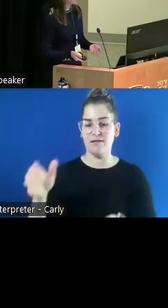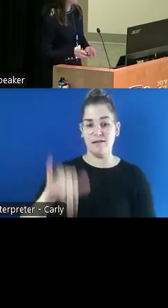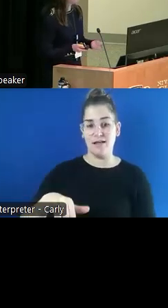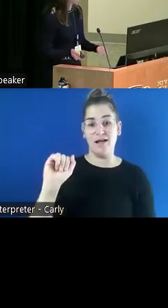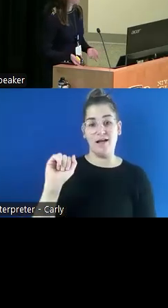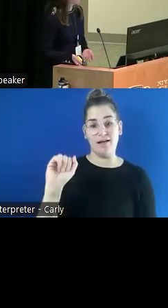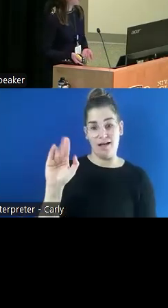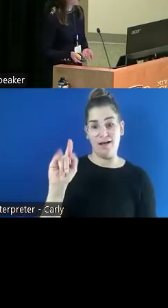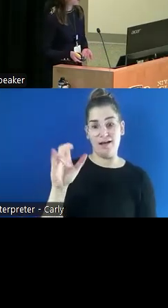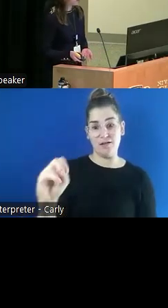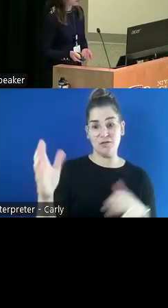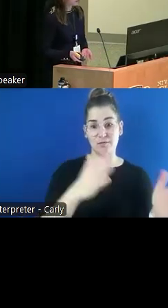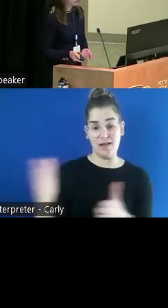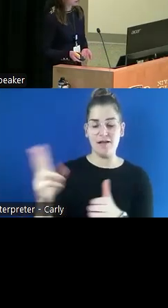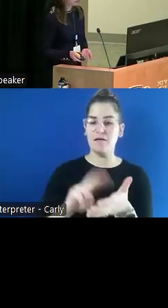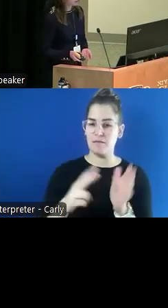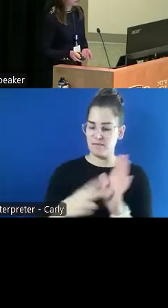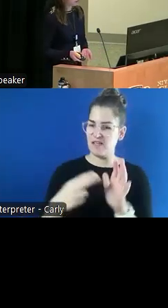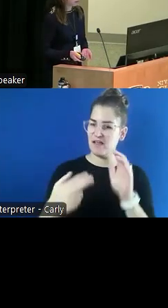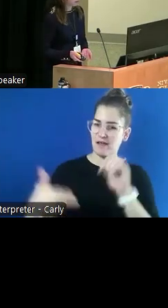likelihood that we will follow through with it.